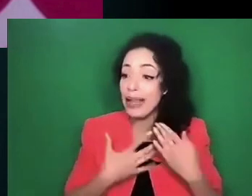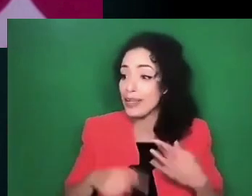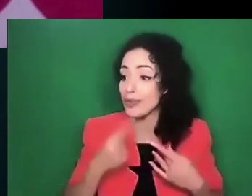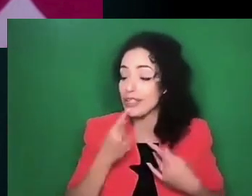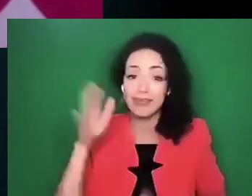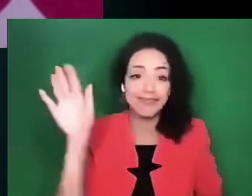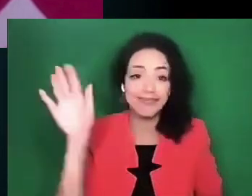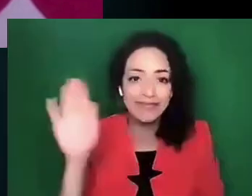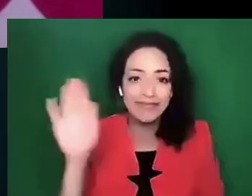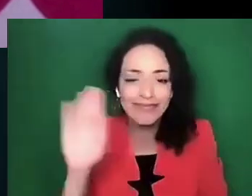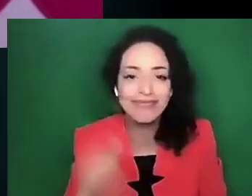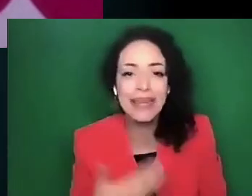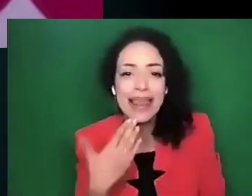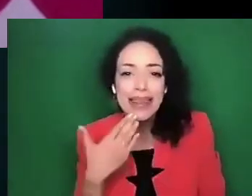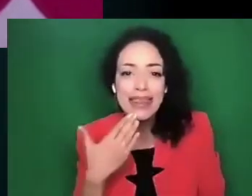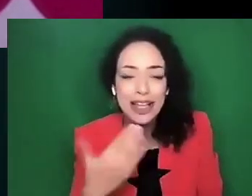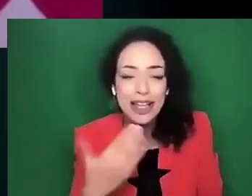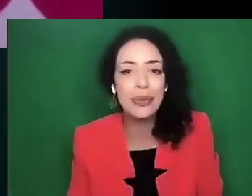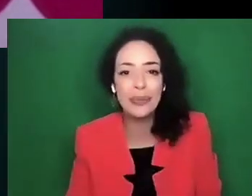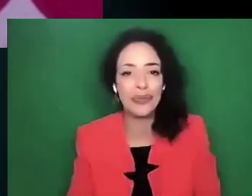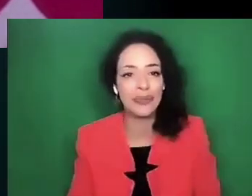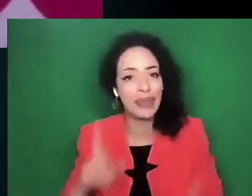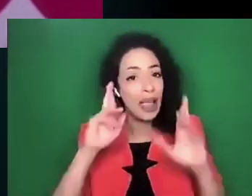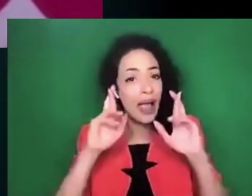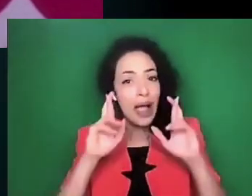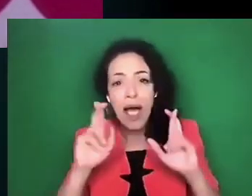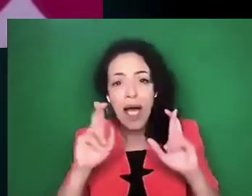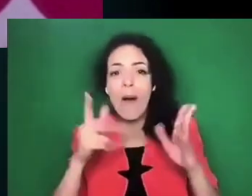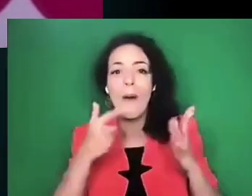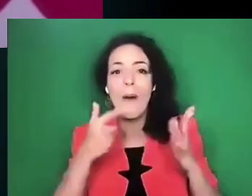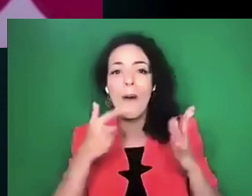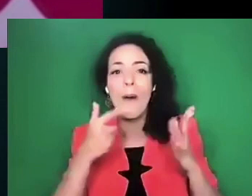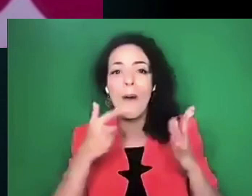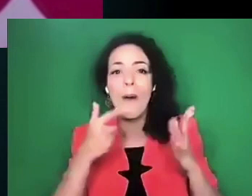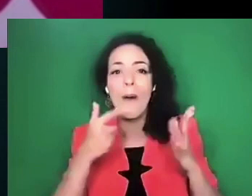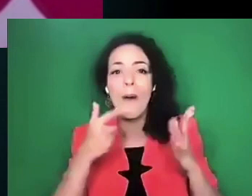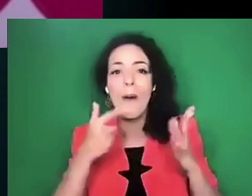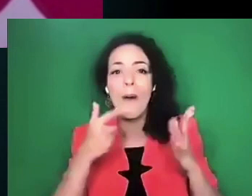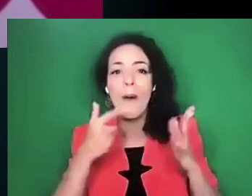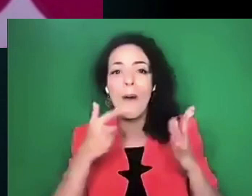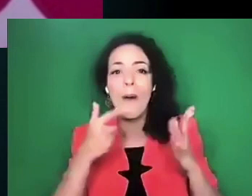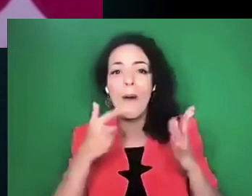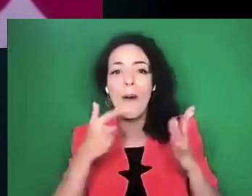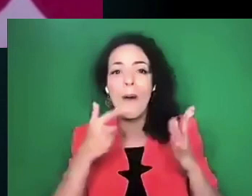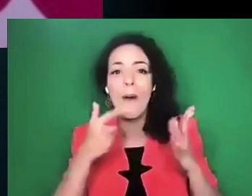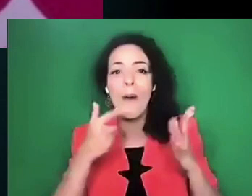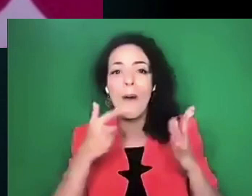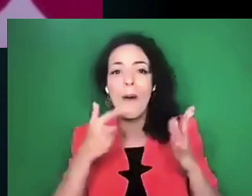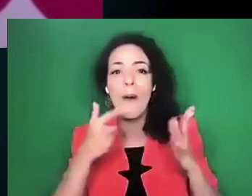take part in as much as possible in Shubbak between now and Saturday, our last day. Thank you.